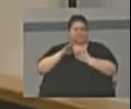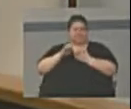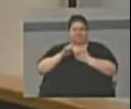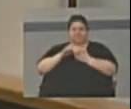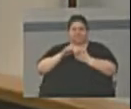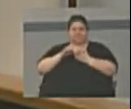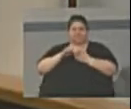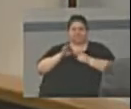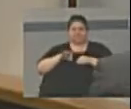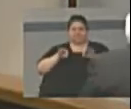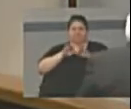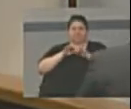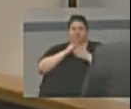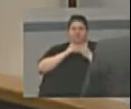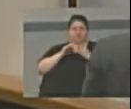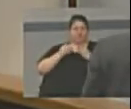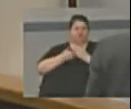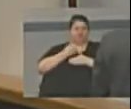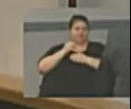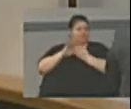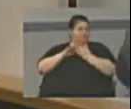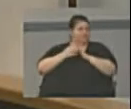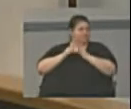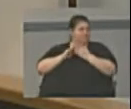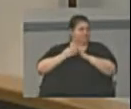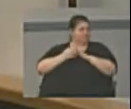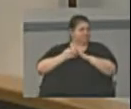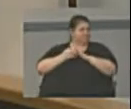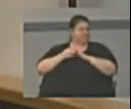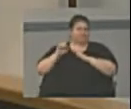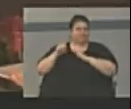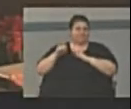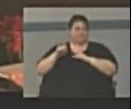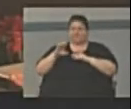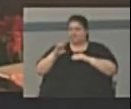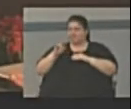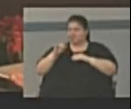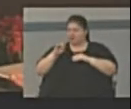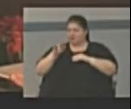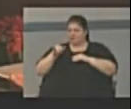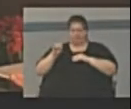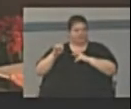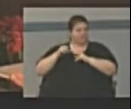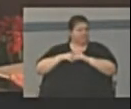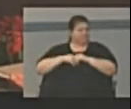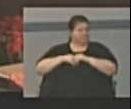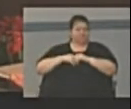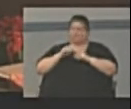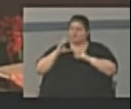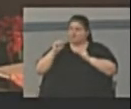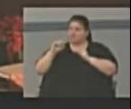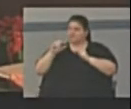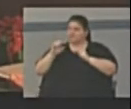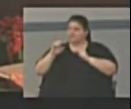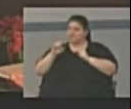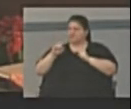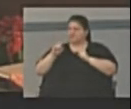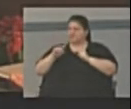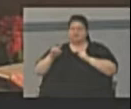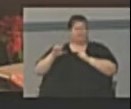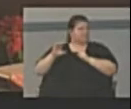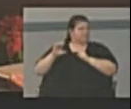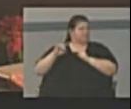community. Ms. Nicholas? Yes. Ms. Query? Yes. President Laz?